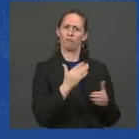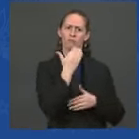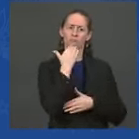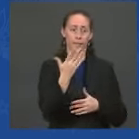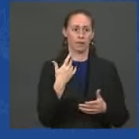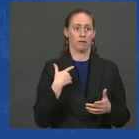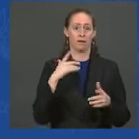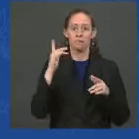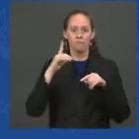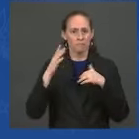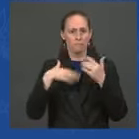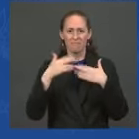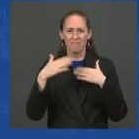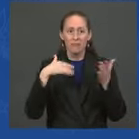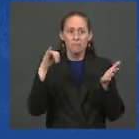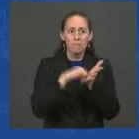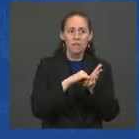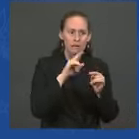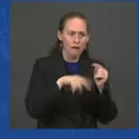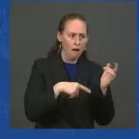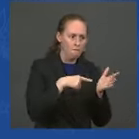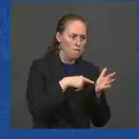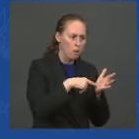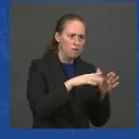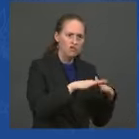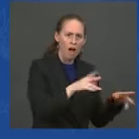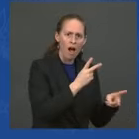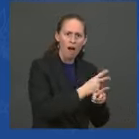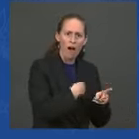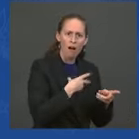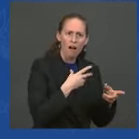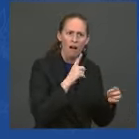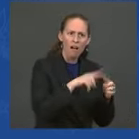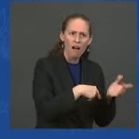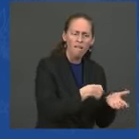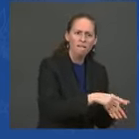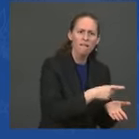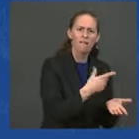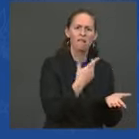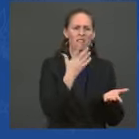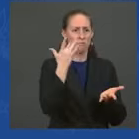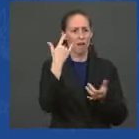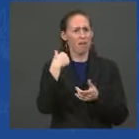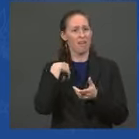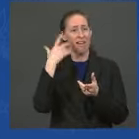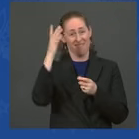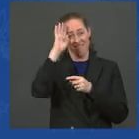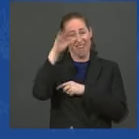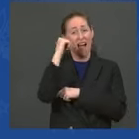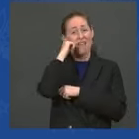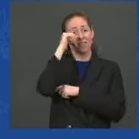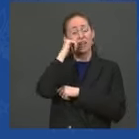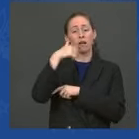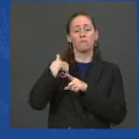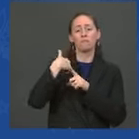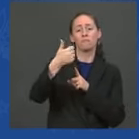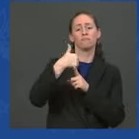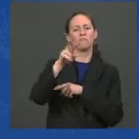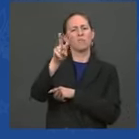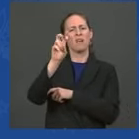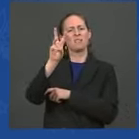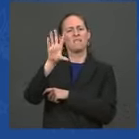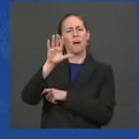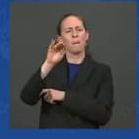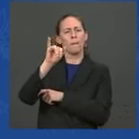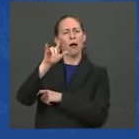care. Everybody wonders why I commuted every day 265 miles a day to be back and